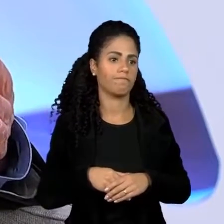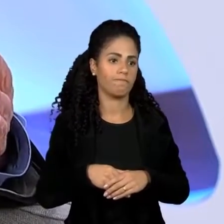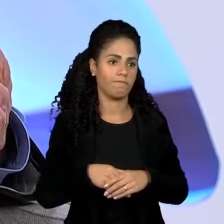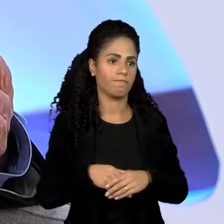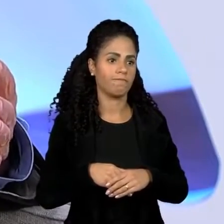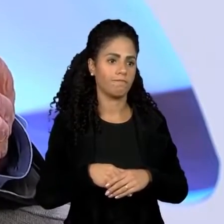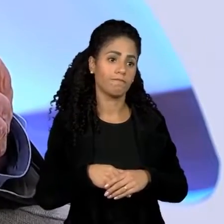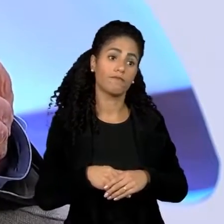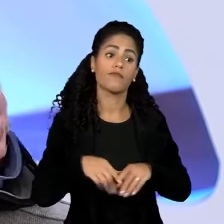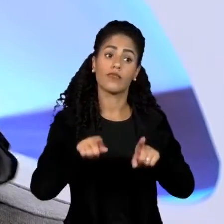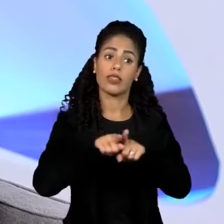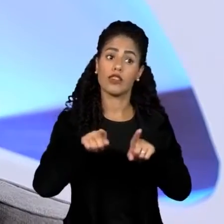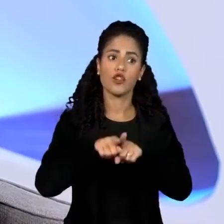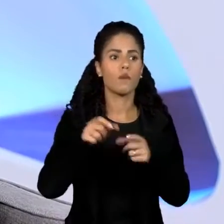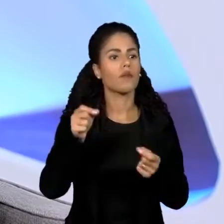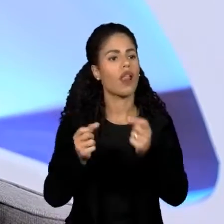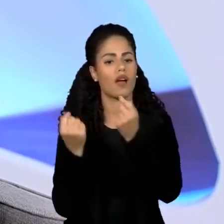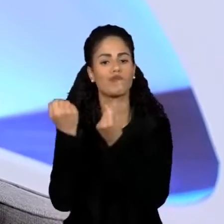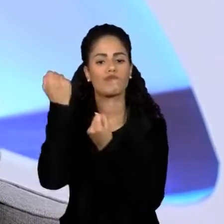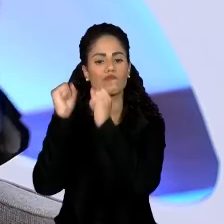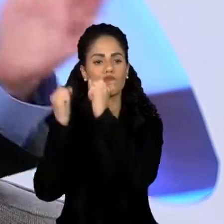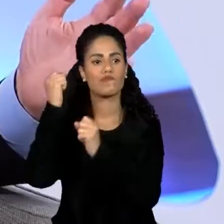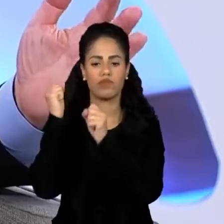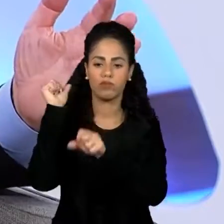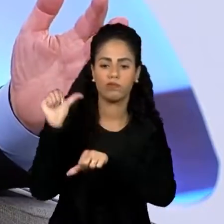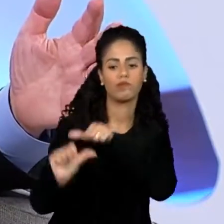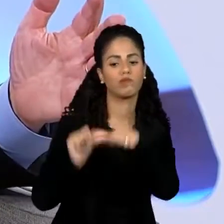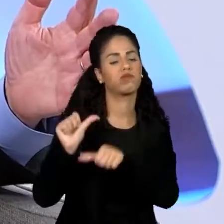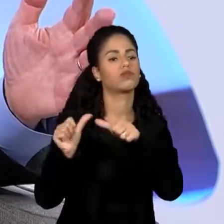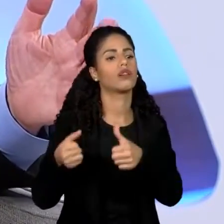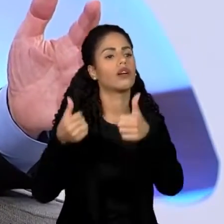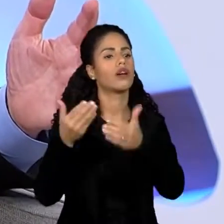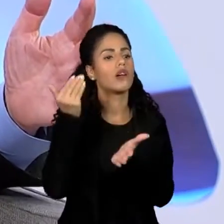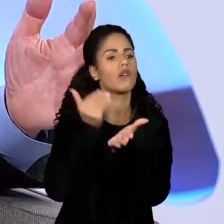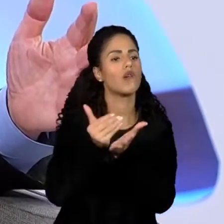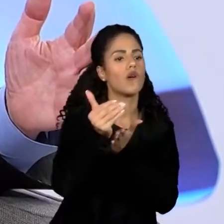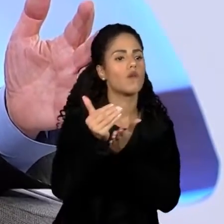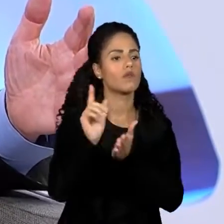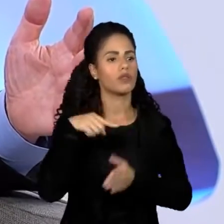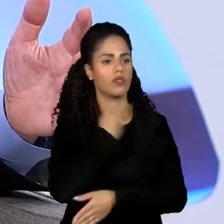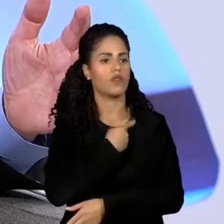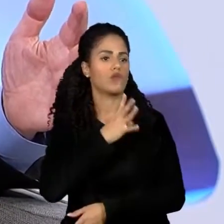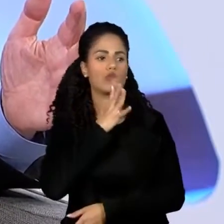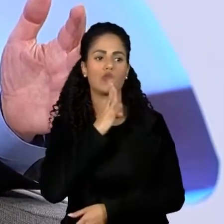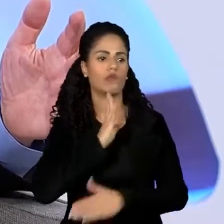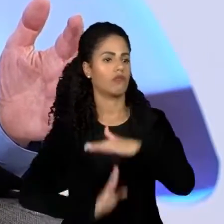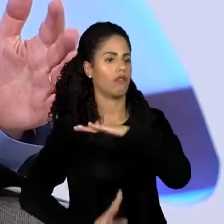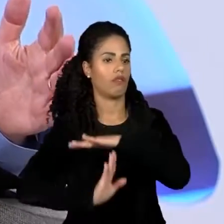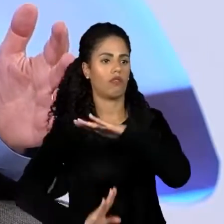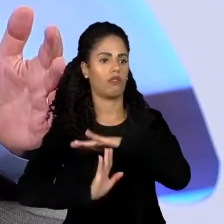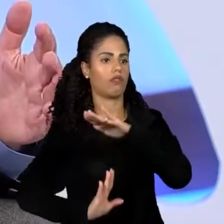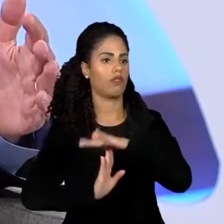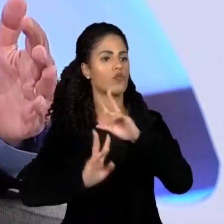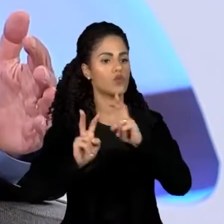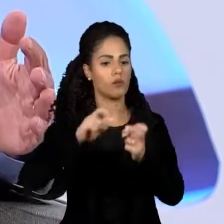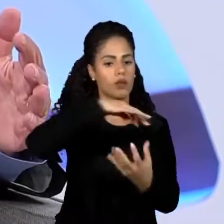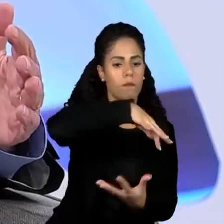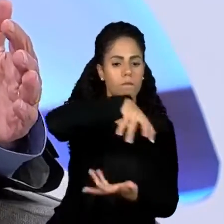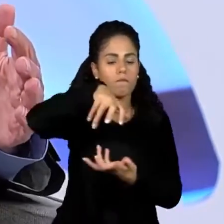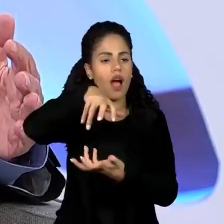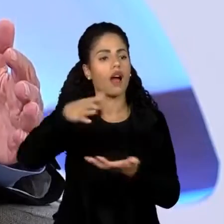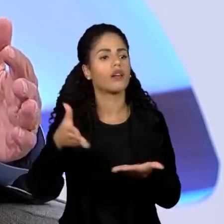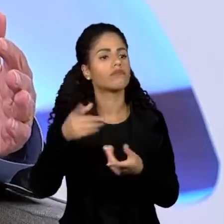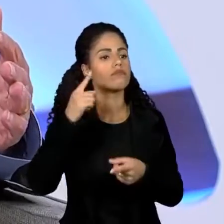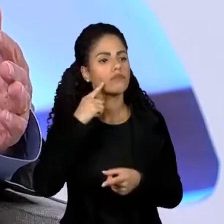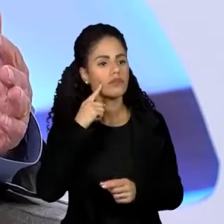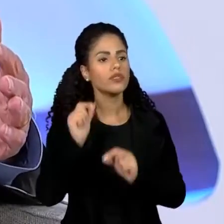the Industrial Revolution, we didn't know about the planetary boundaries then. And we started putting carbon into